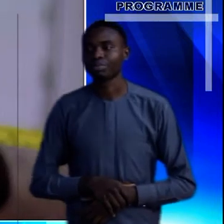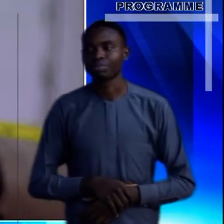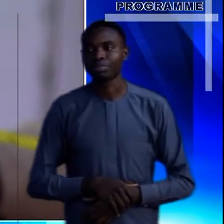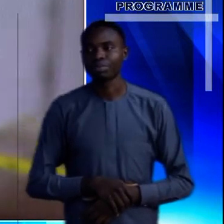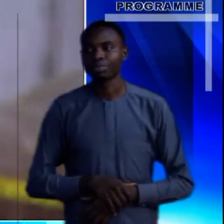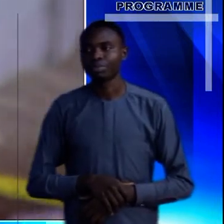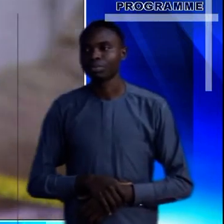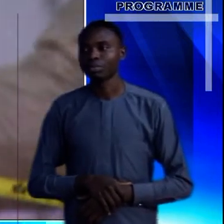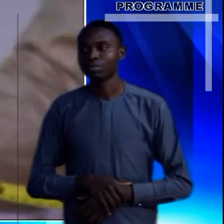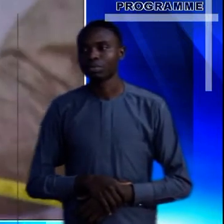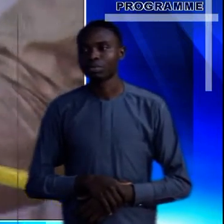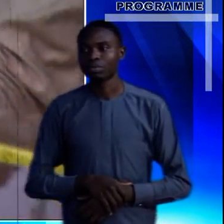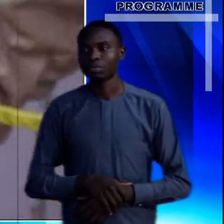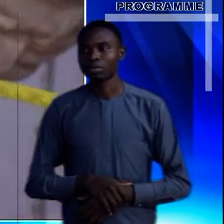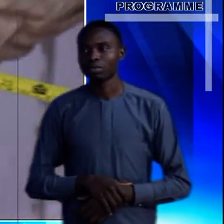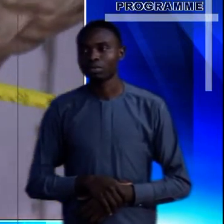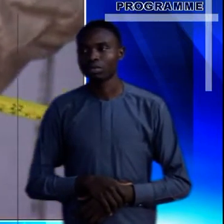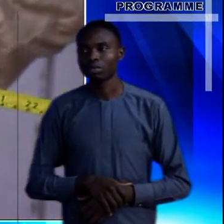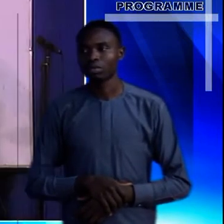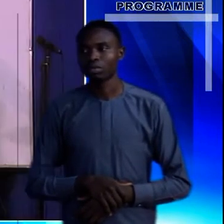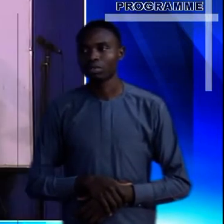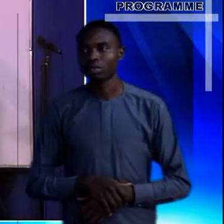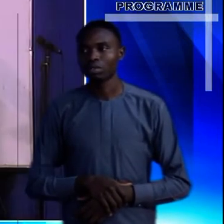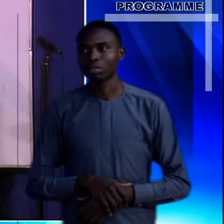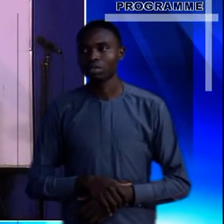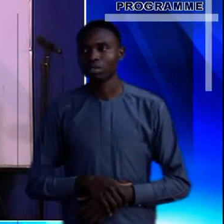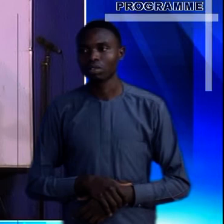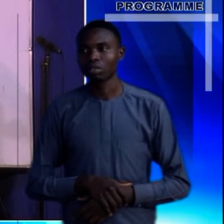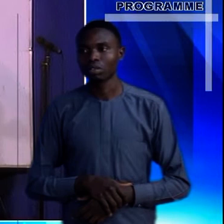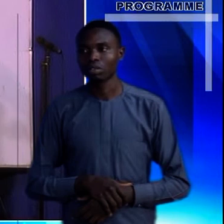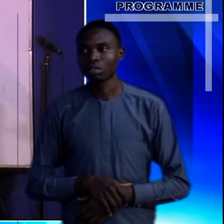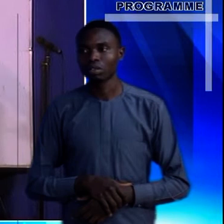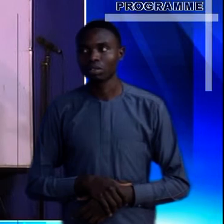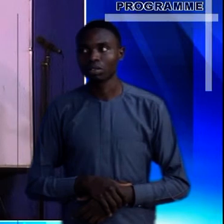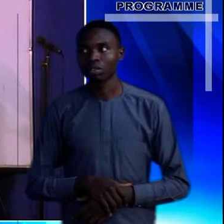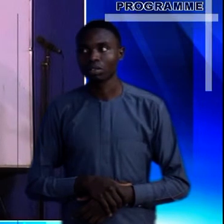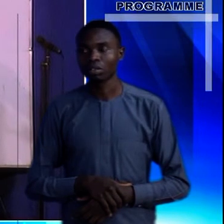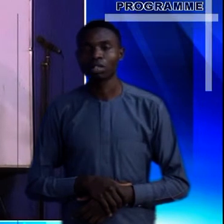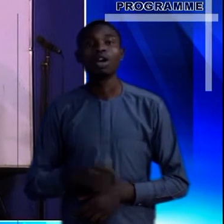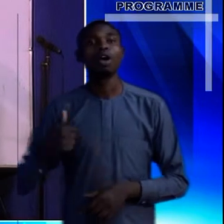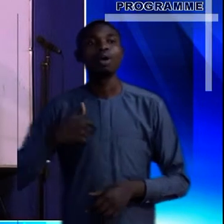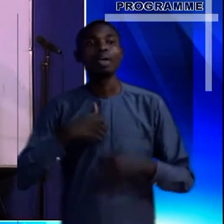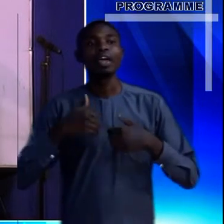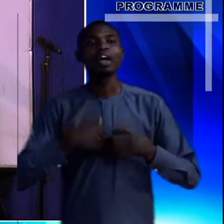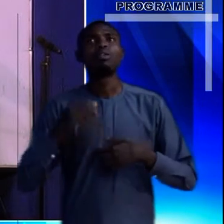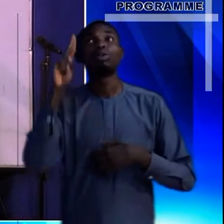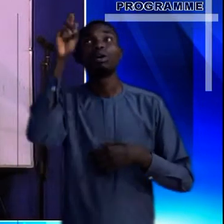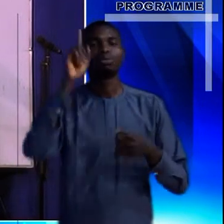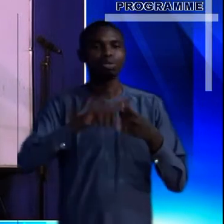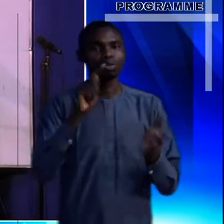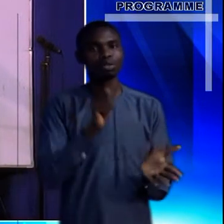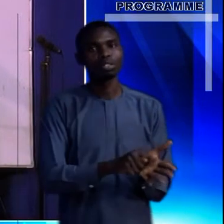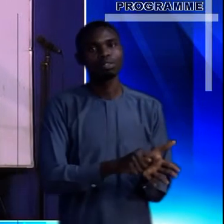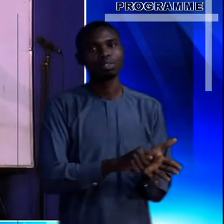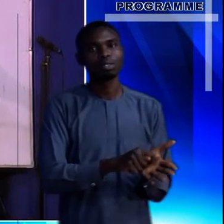me. Then from here to meter, we have very small calibration up to 1,000. Because if from here to